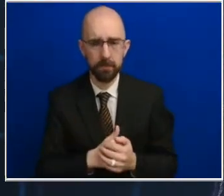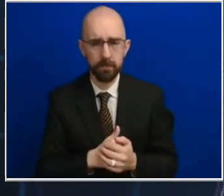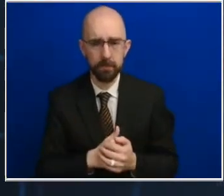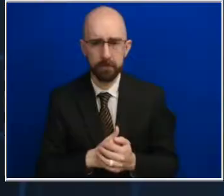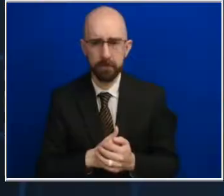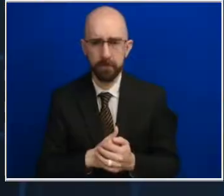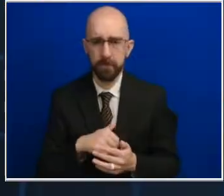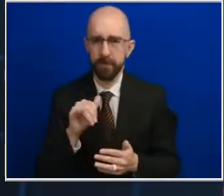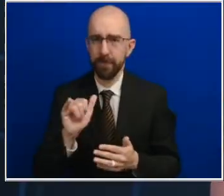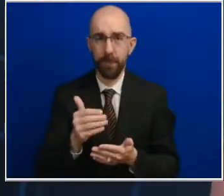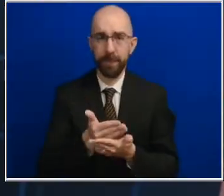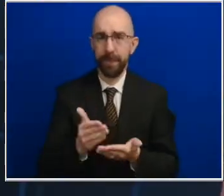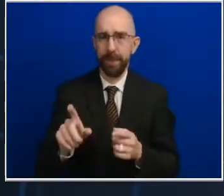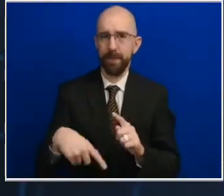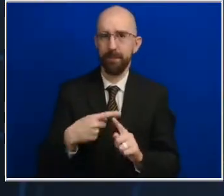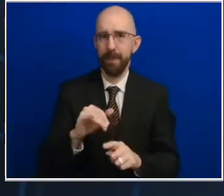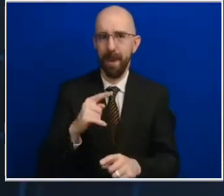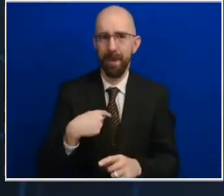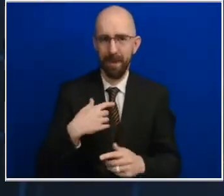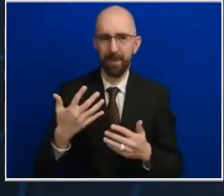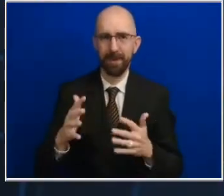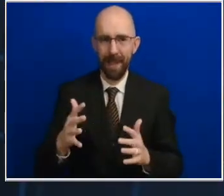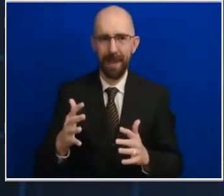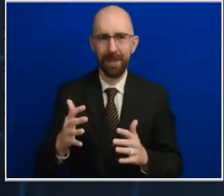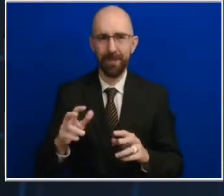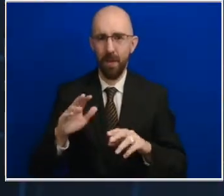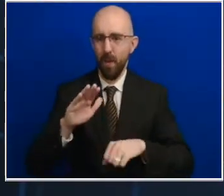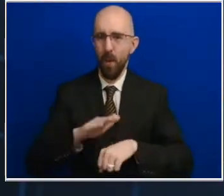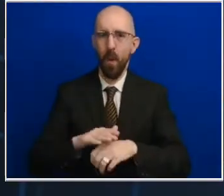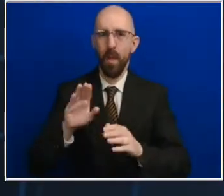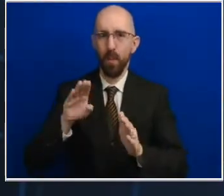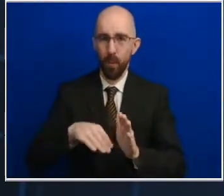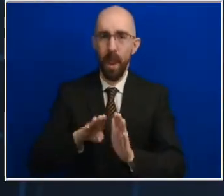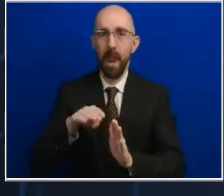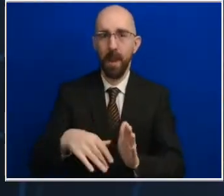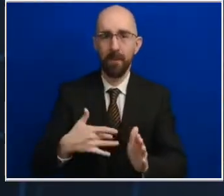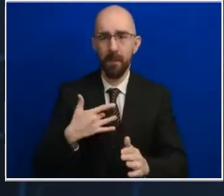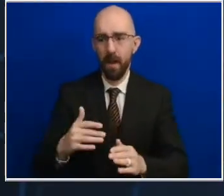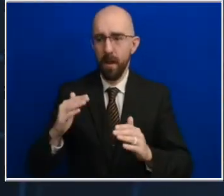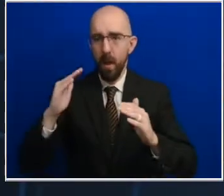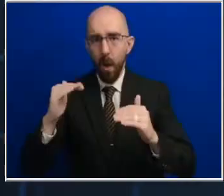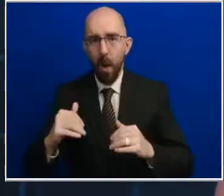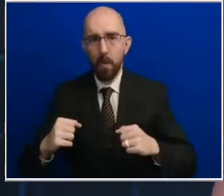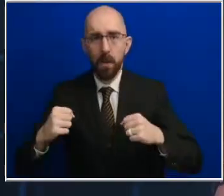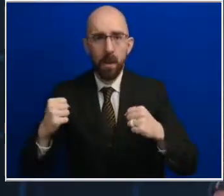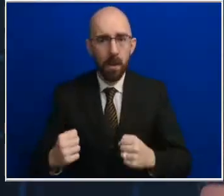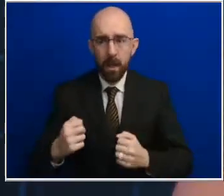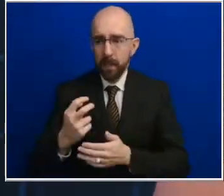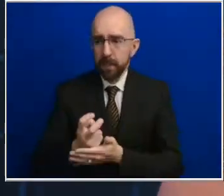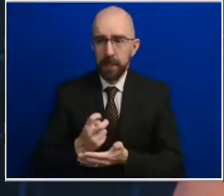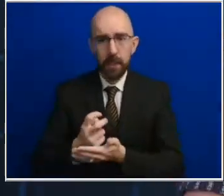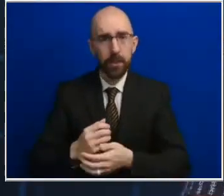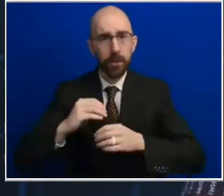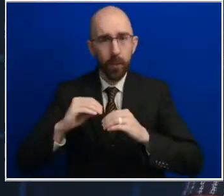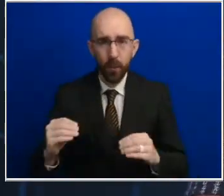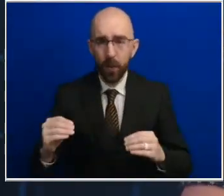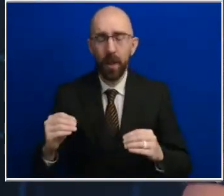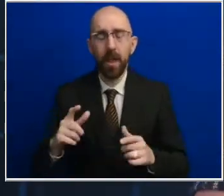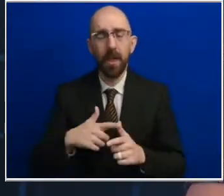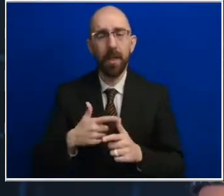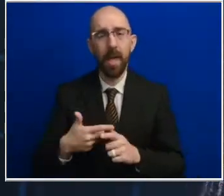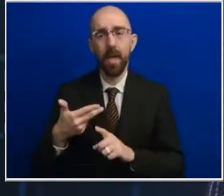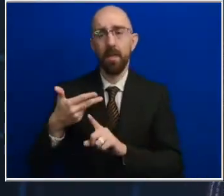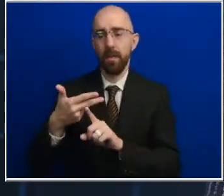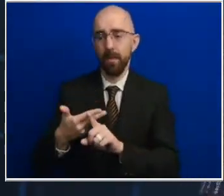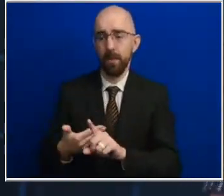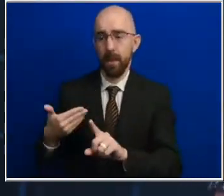about it, though, was I was kind of riding this wave of hope, and I was like, yes, it's like seizure free. And then 3 months goes,